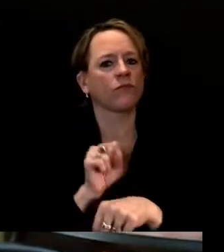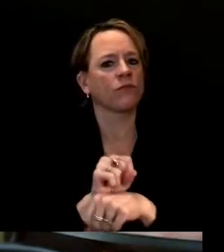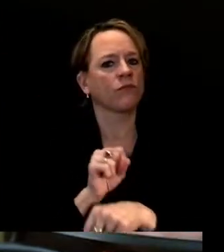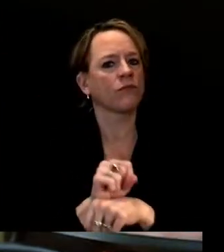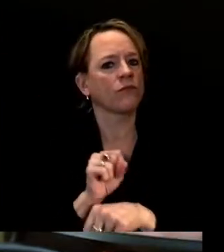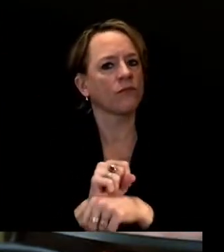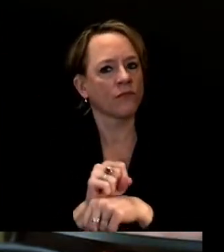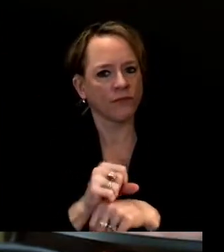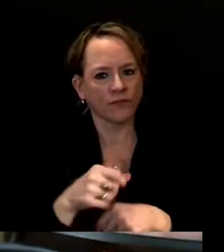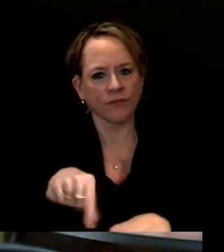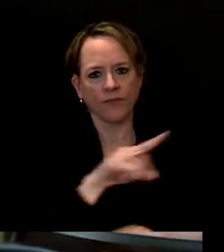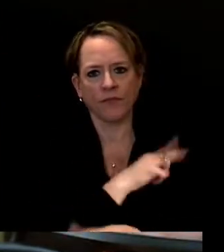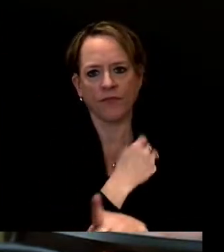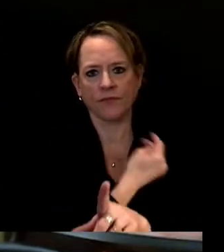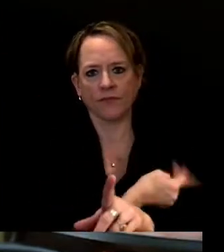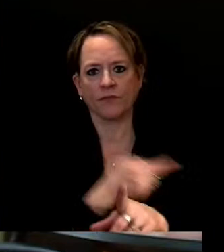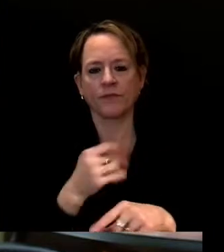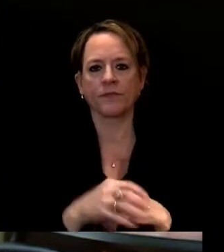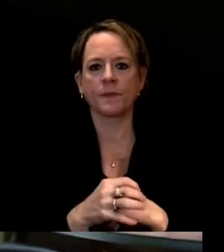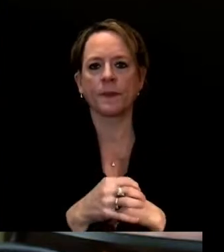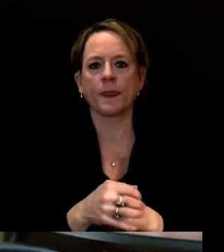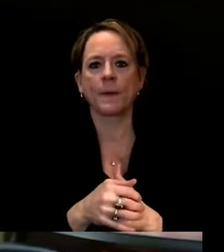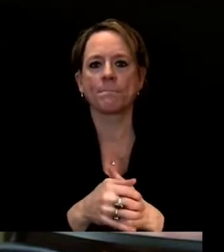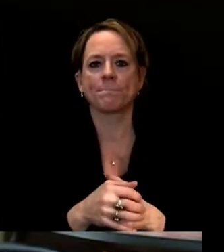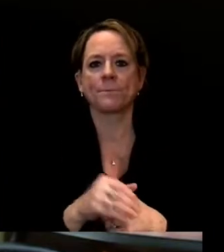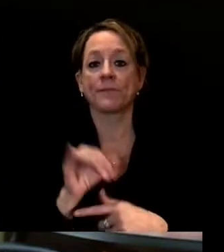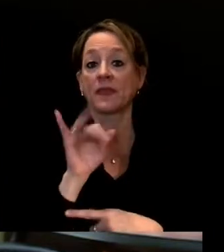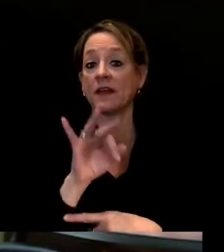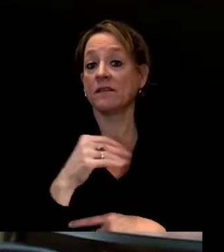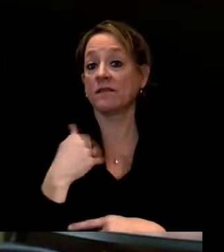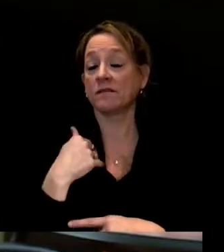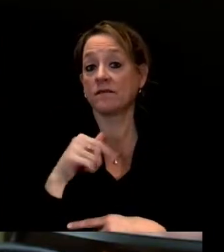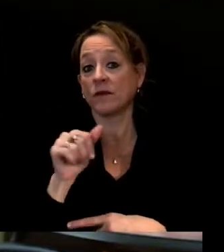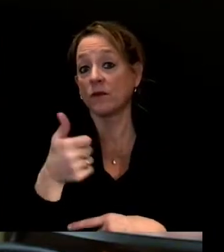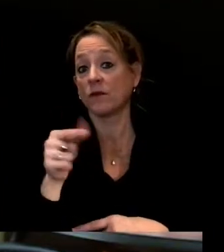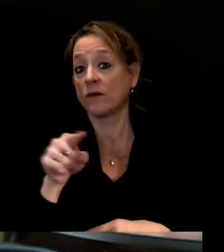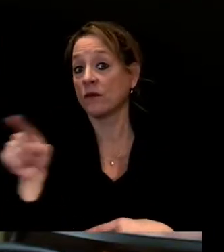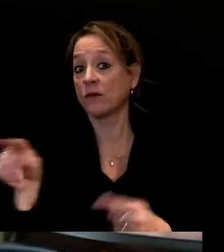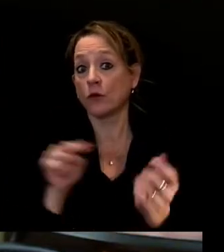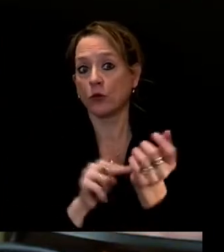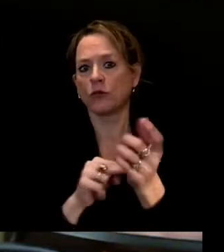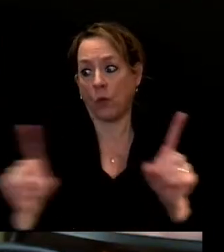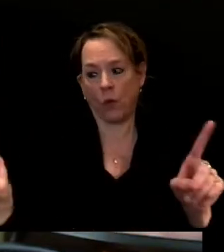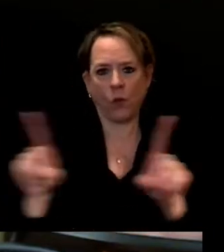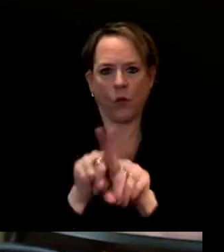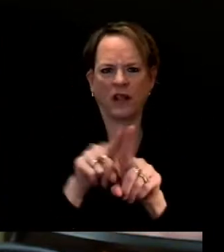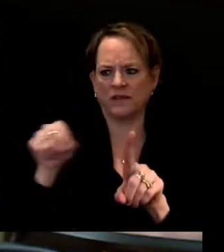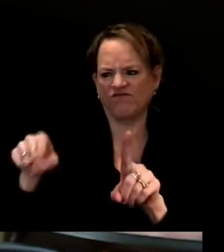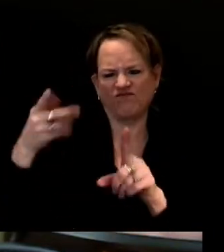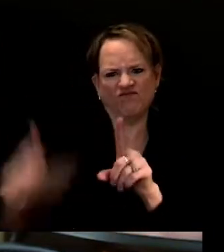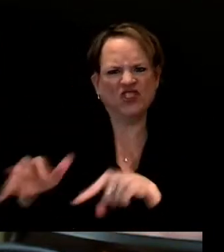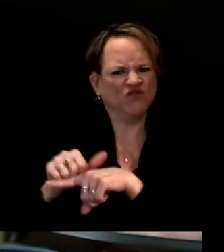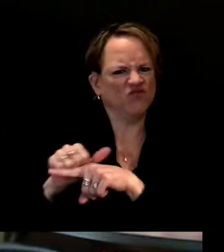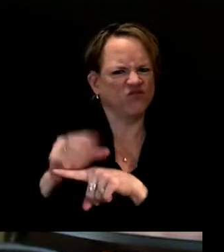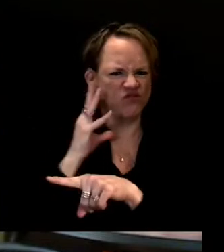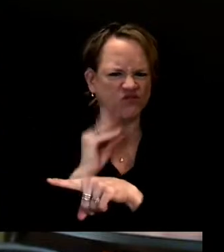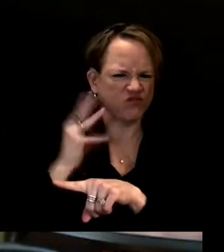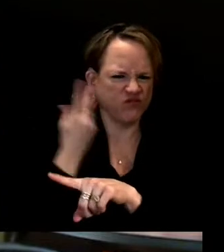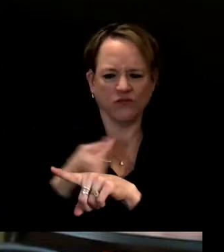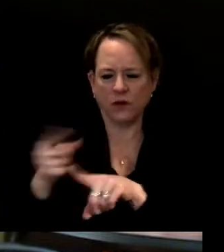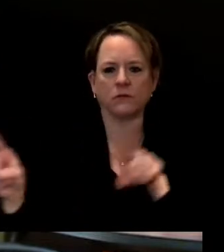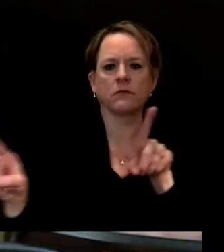nurse, essentially supervisor or preceptor. And so the folks who are out already have gone through that kind of